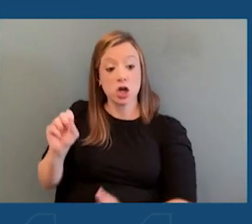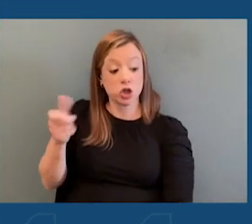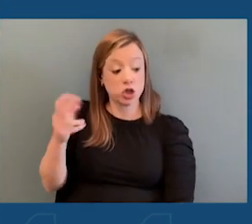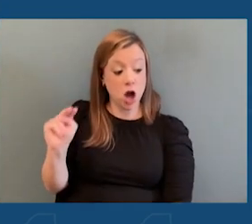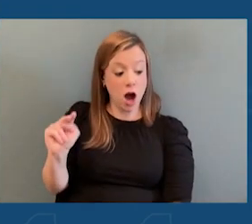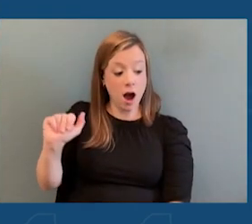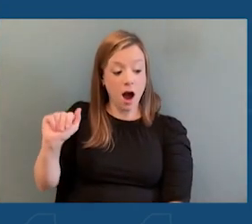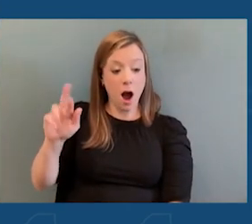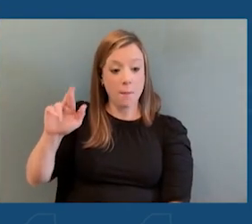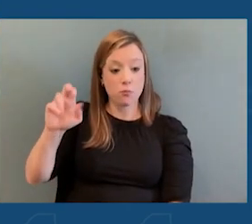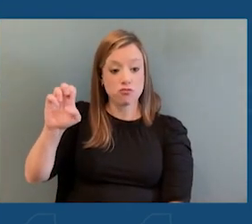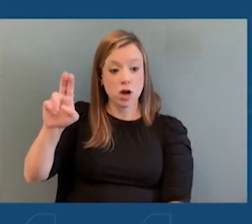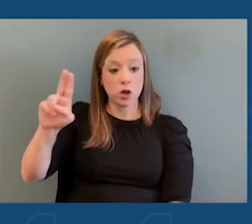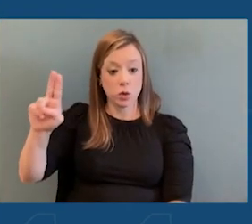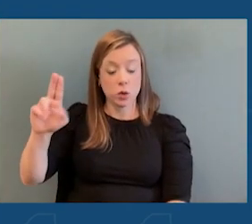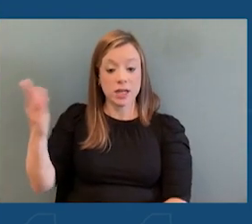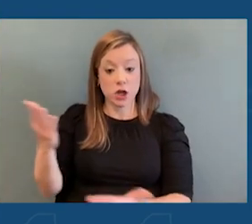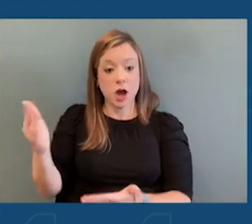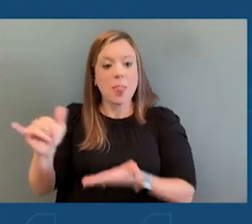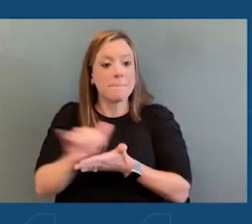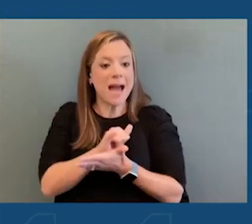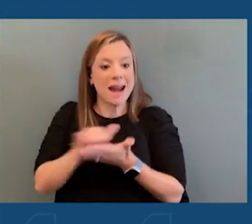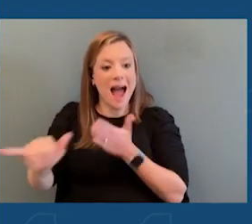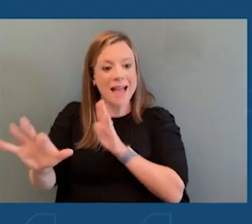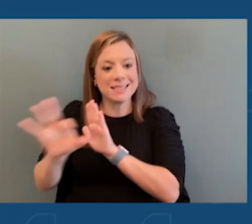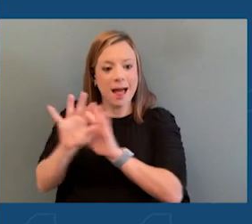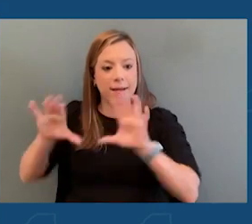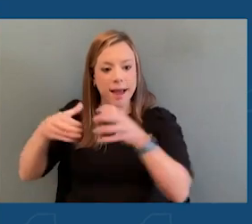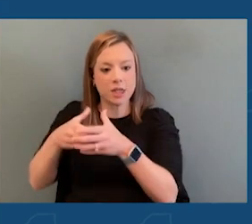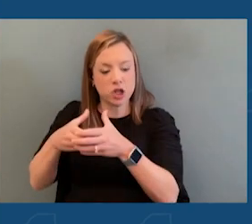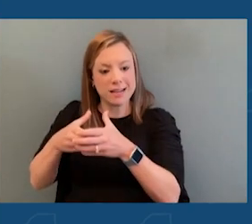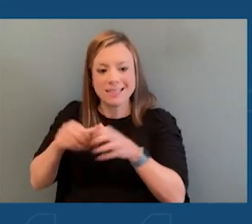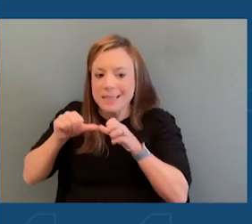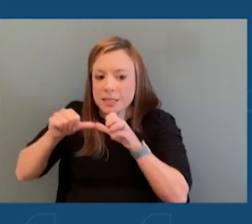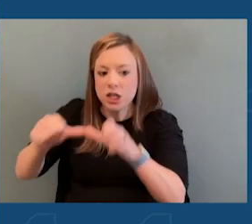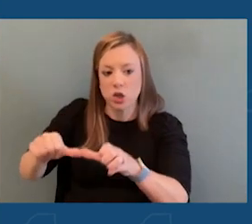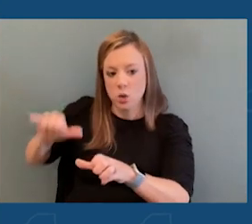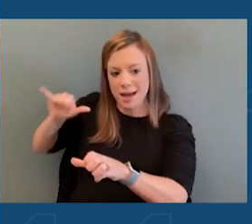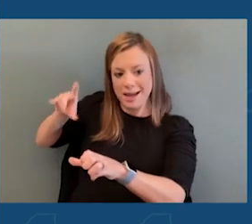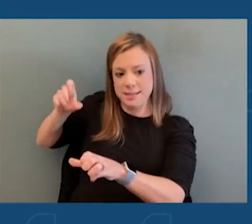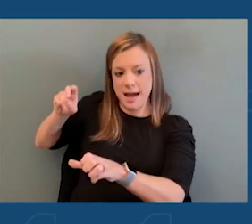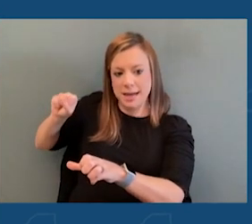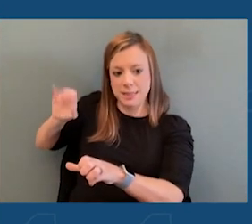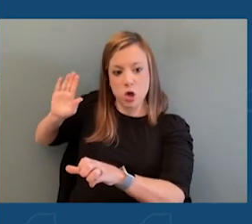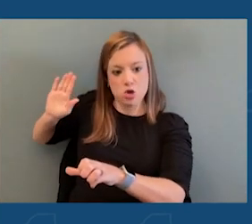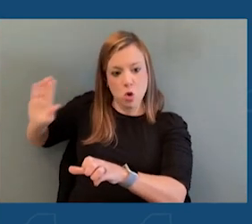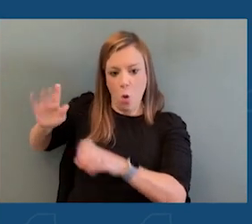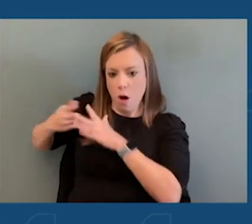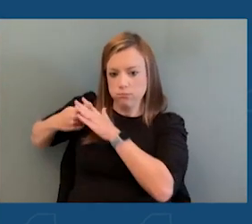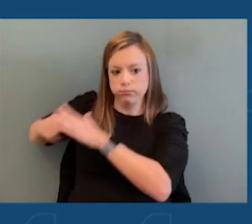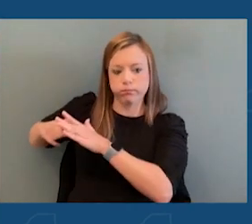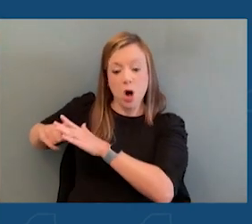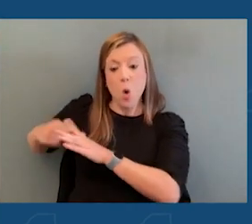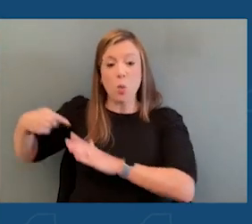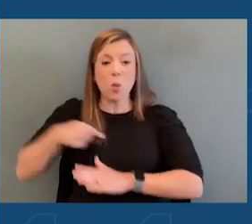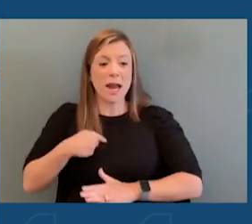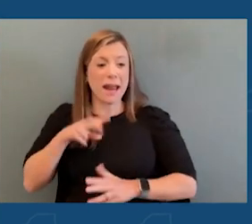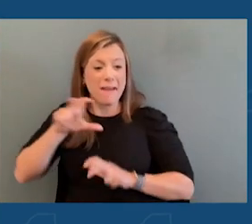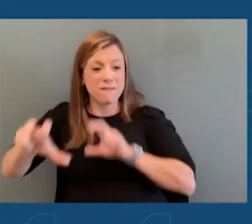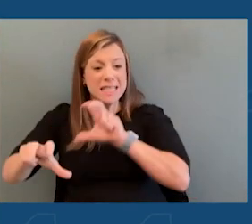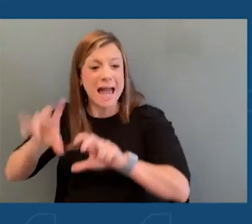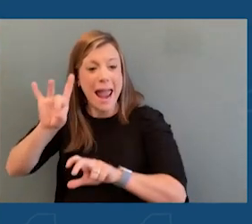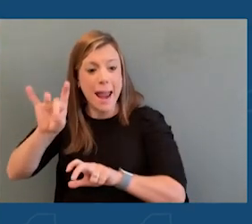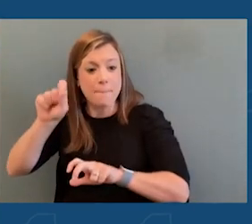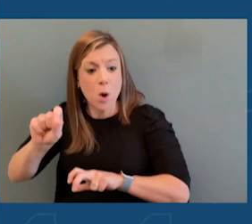Manhattan delegation is continuing Idanis' legacy by making sure that we're investing $8.5 million more for